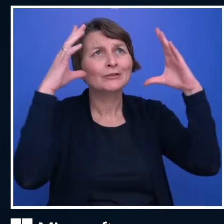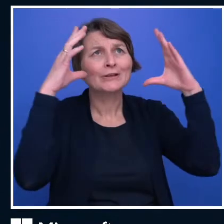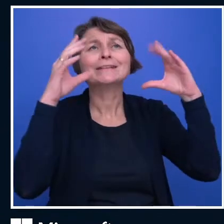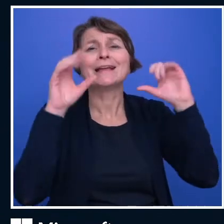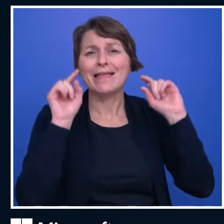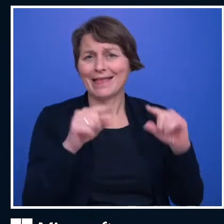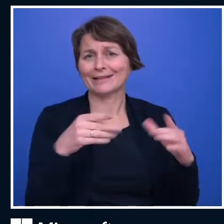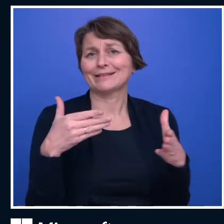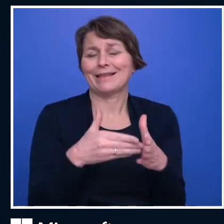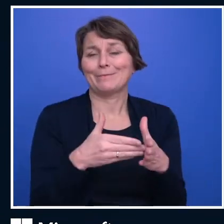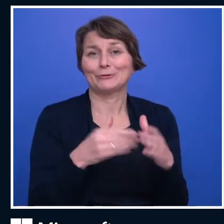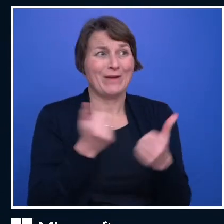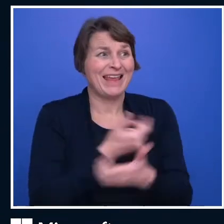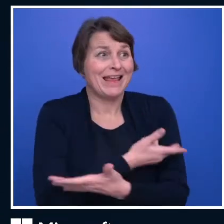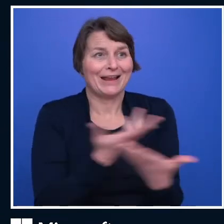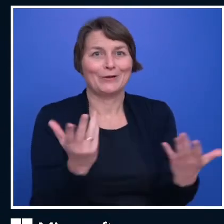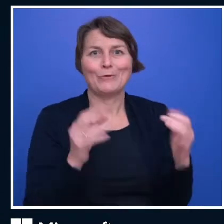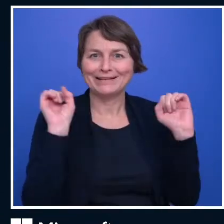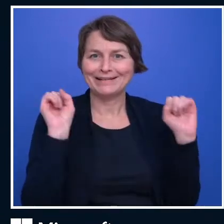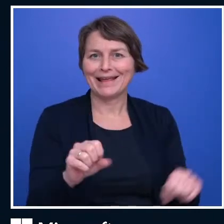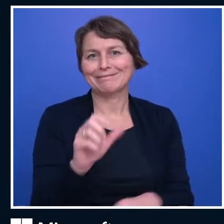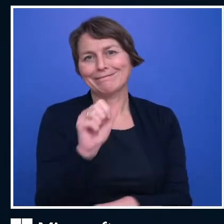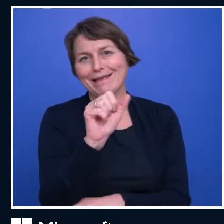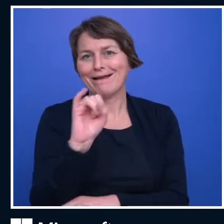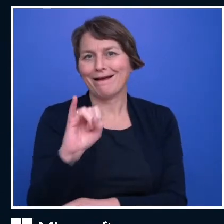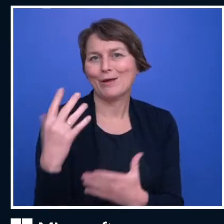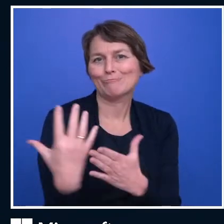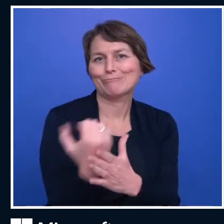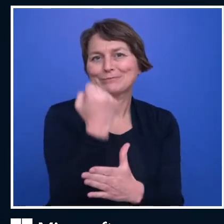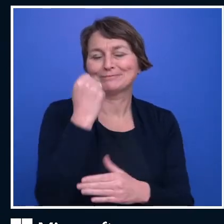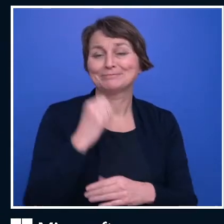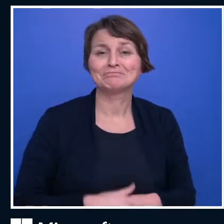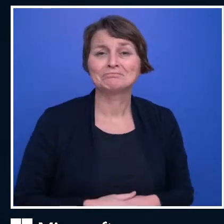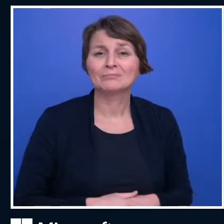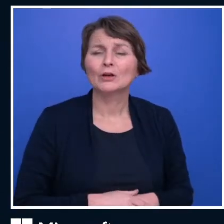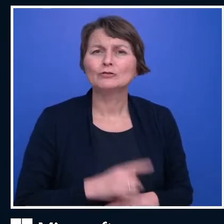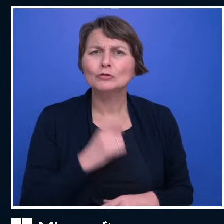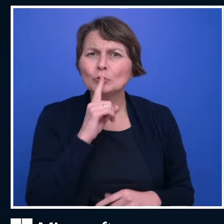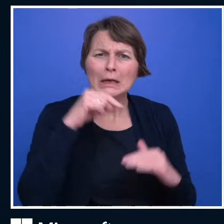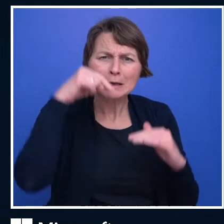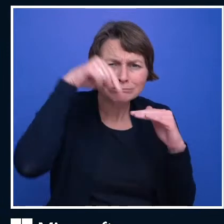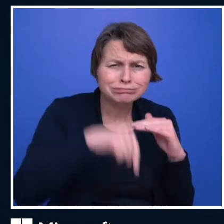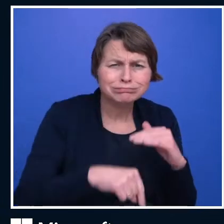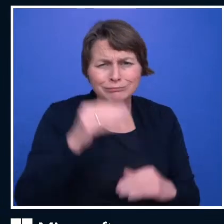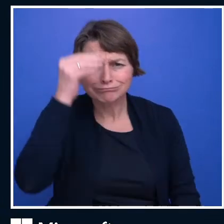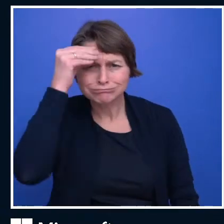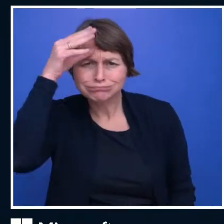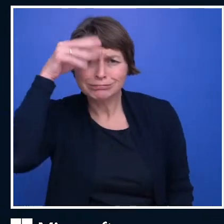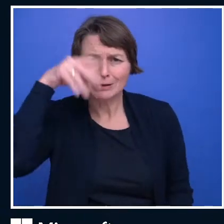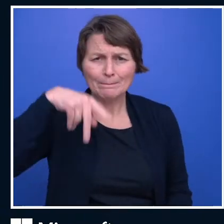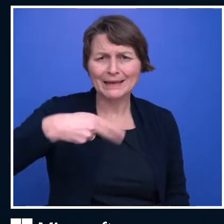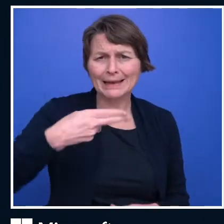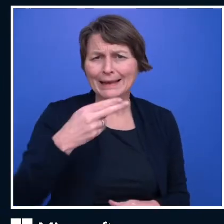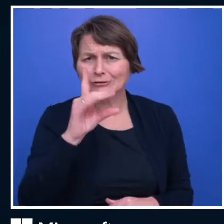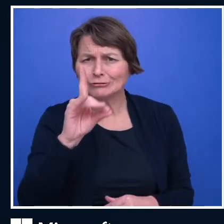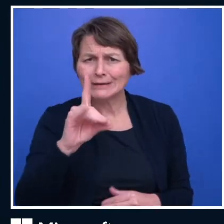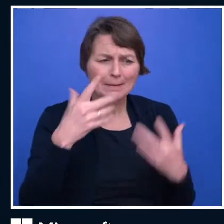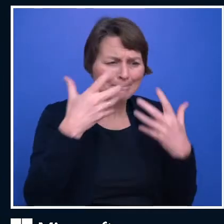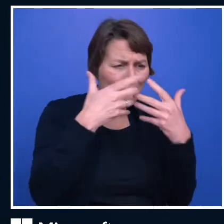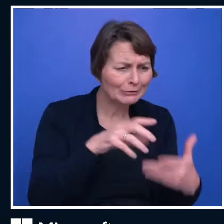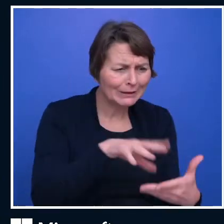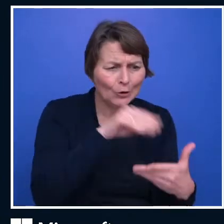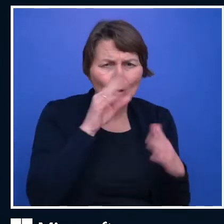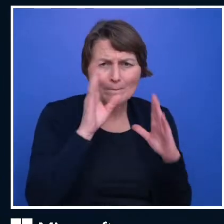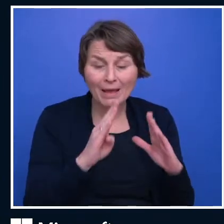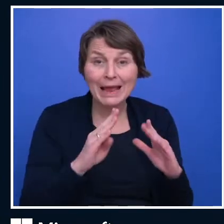Anyone Can AI comes from. You don't need a PhD in machine learning to create your first working model. And so Microsoft Azure